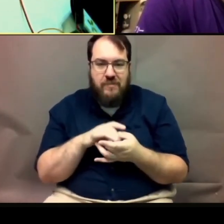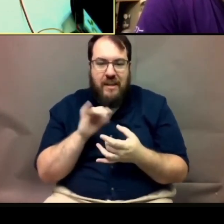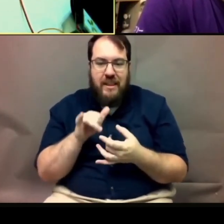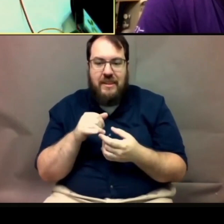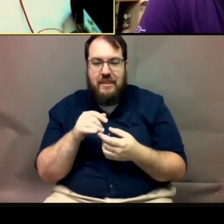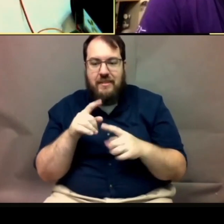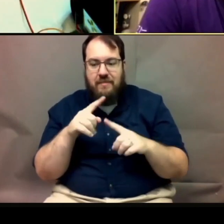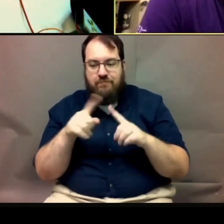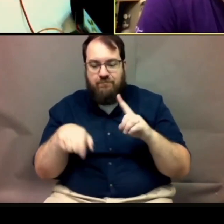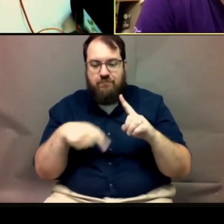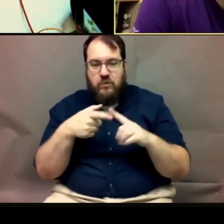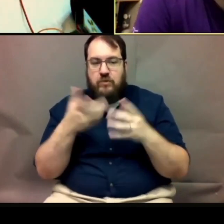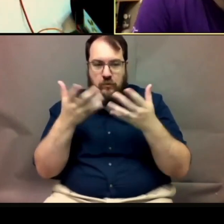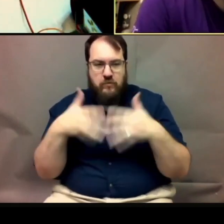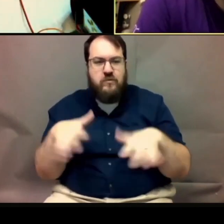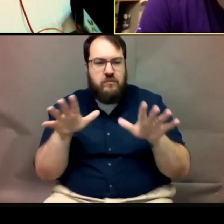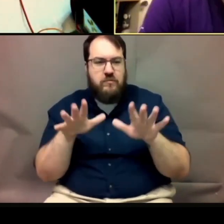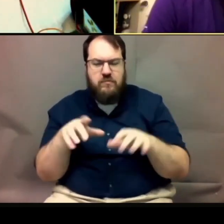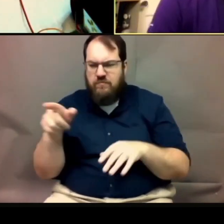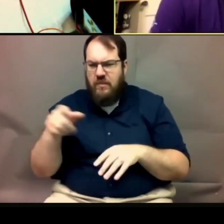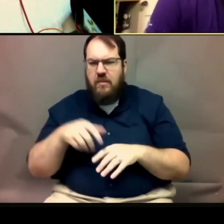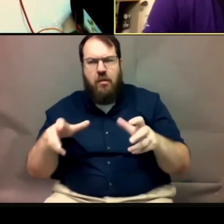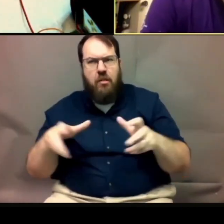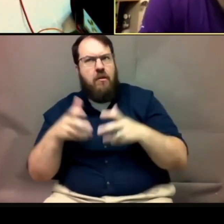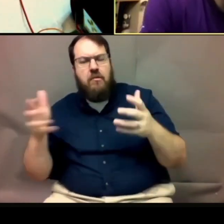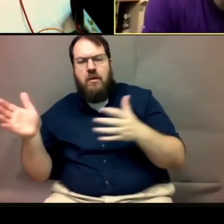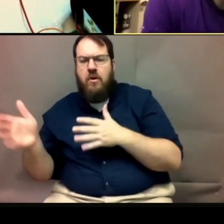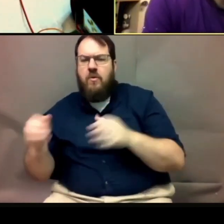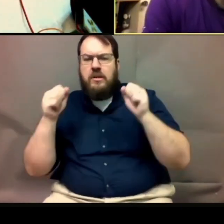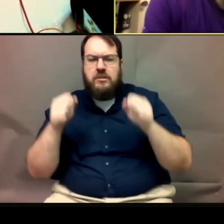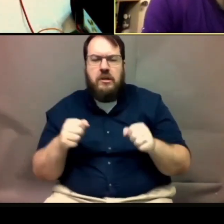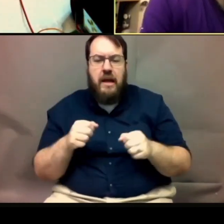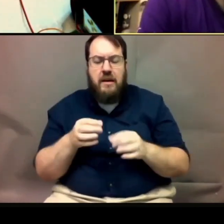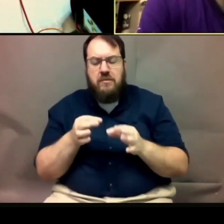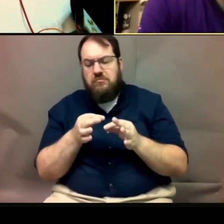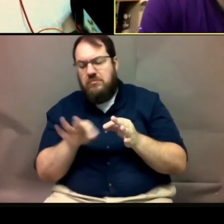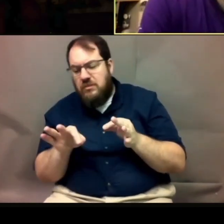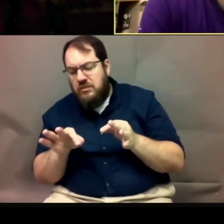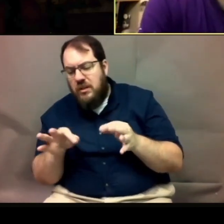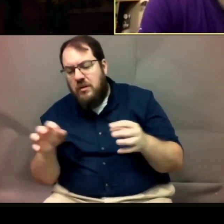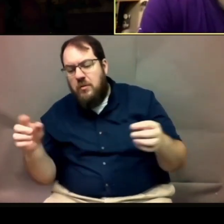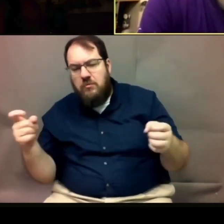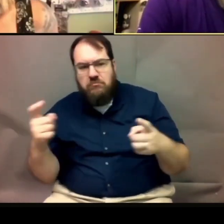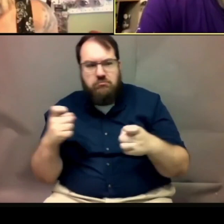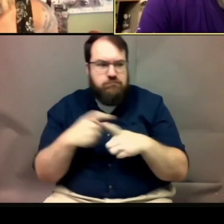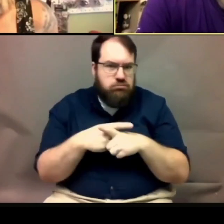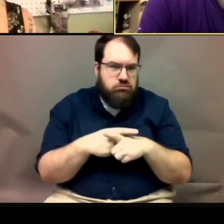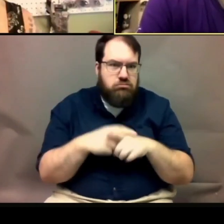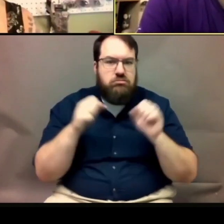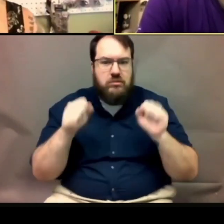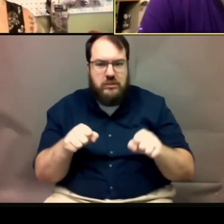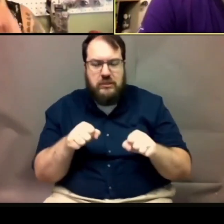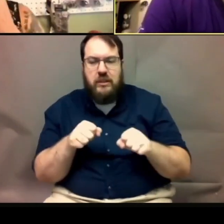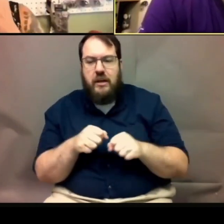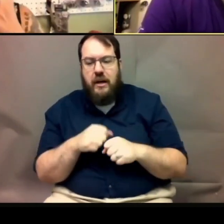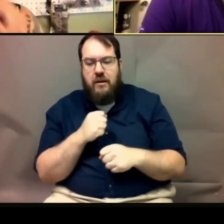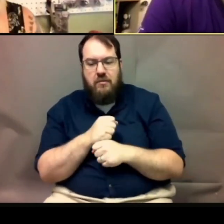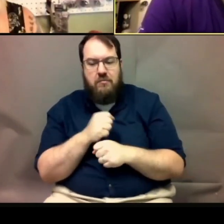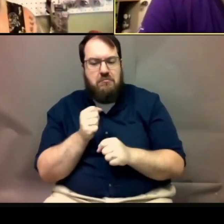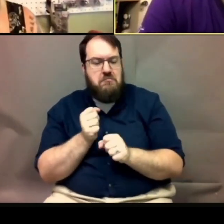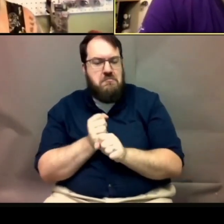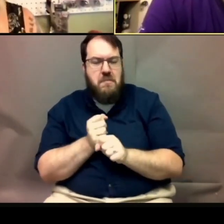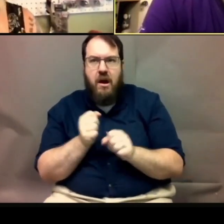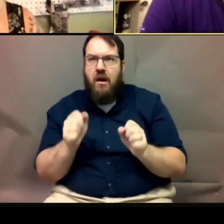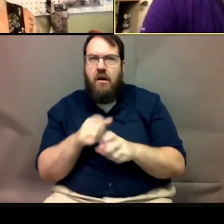circuit. There's lots of ways from simple to complex to make things with Makey Makey, and people are always inventing new ones that we haven't